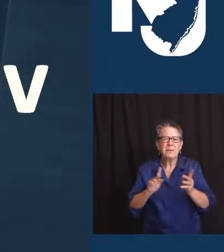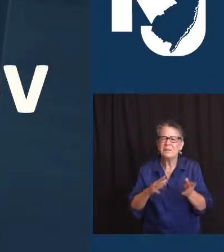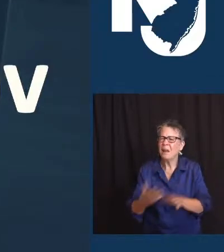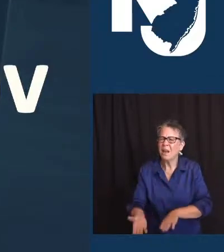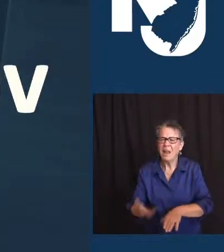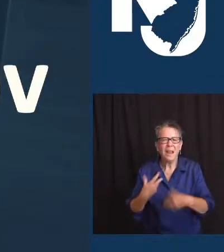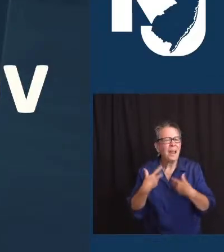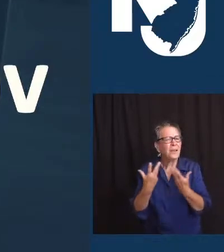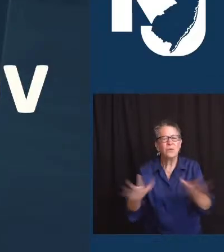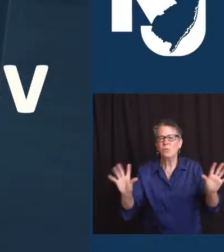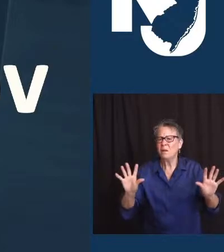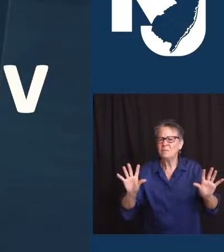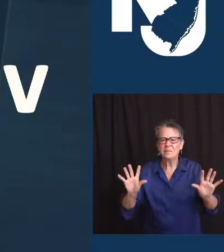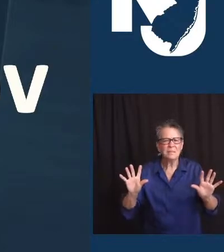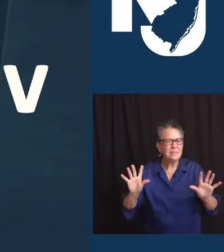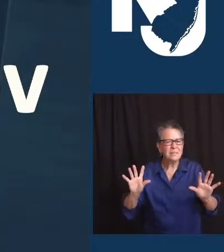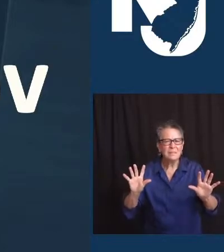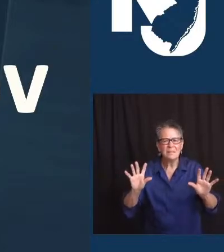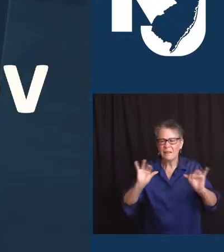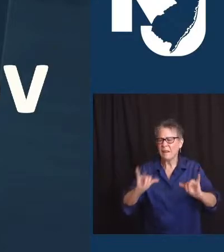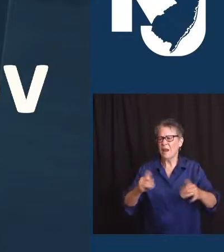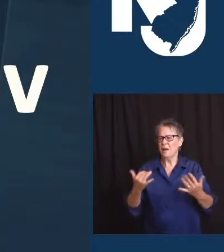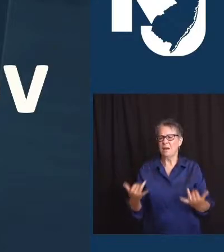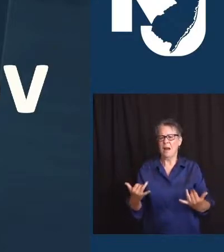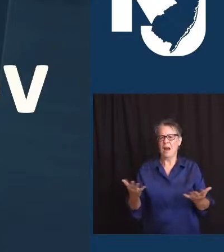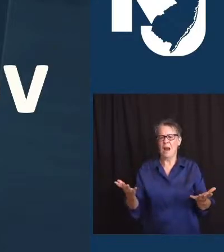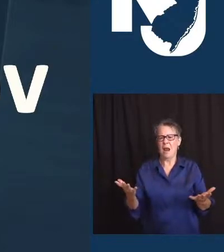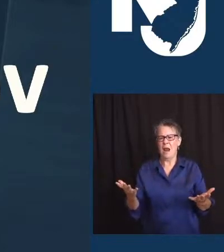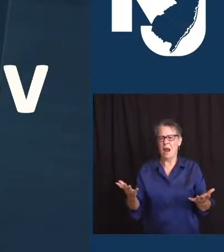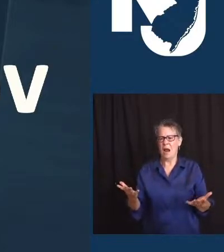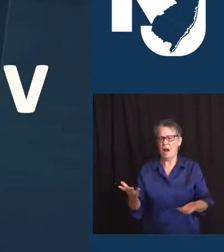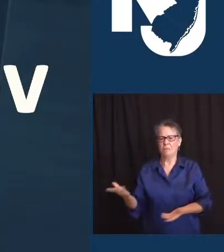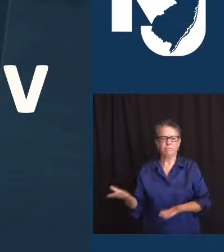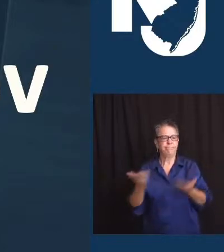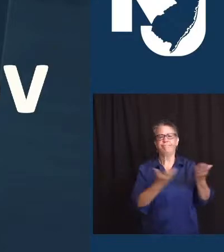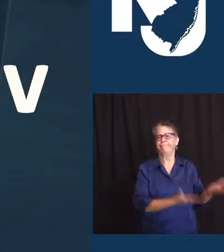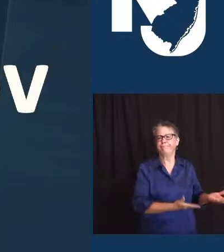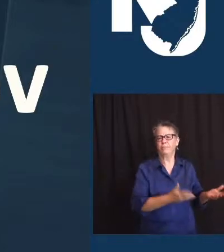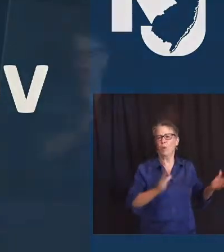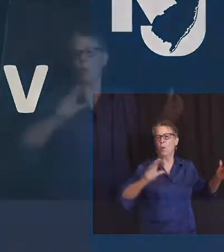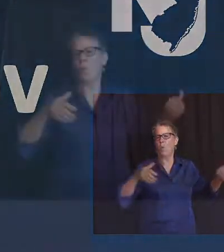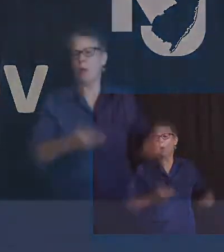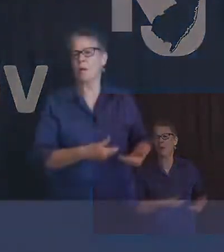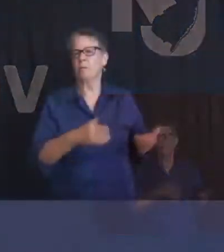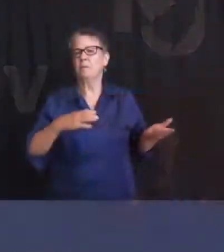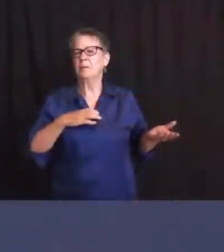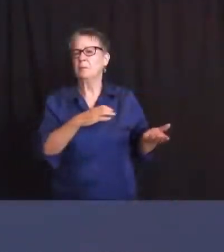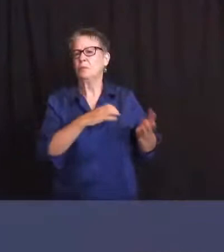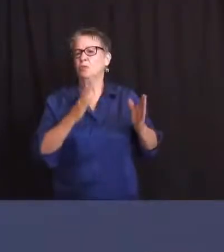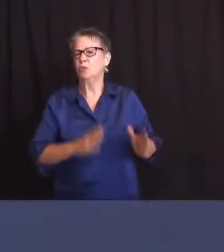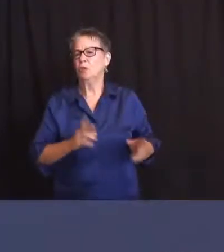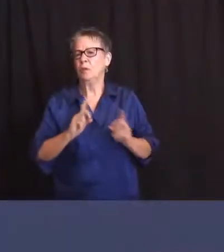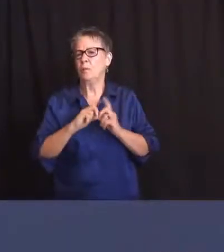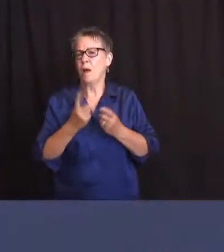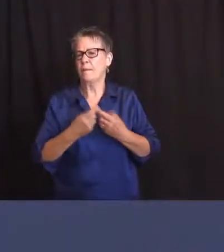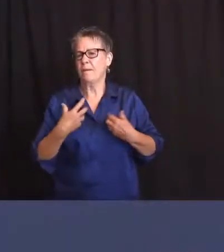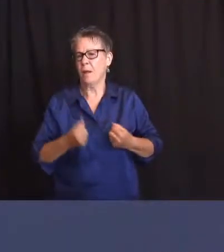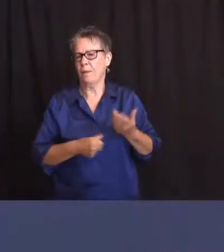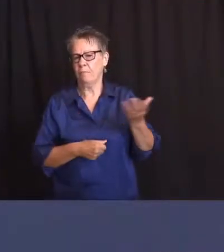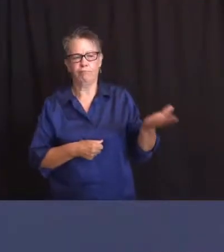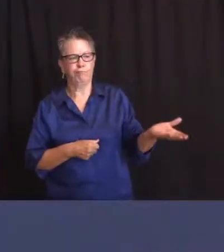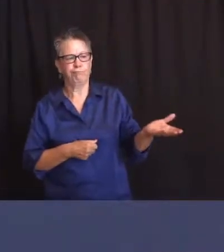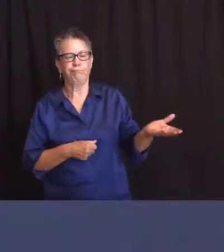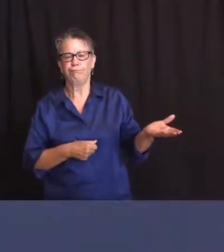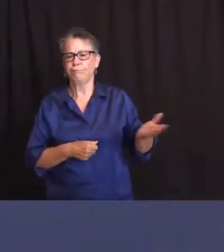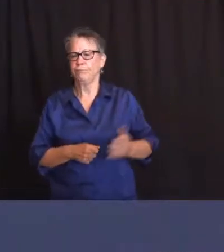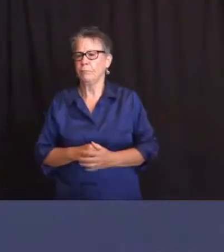the woman who needs no introduction, the Commissioner of the Department of Health, Judy Persichilli. Thank you, Governor, and good afternoon. As